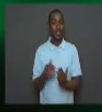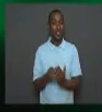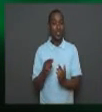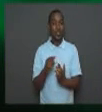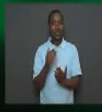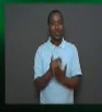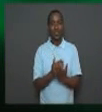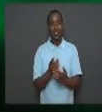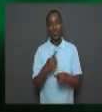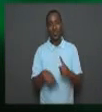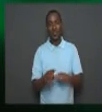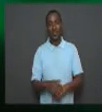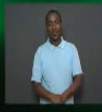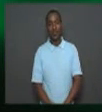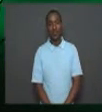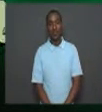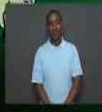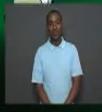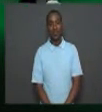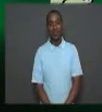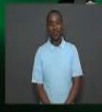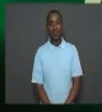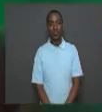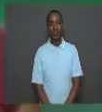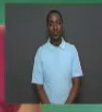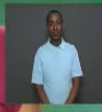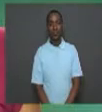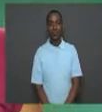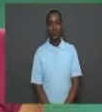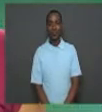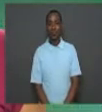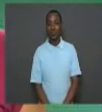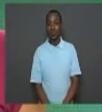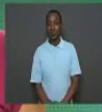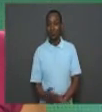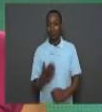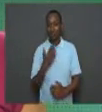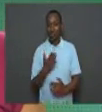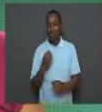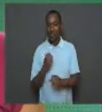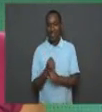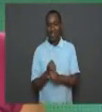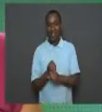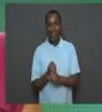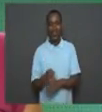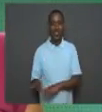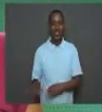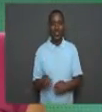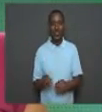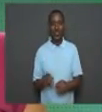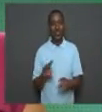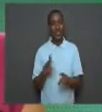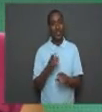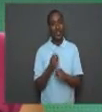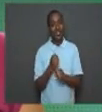Let's get back to our lesson. Well done, students. Did you